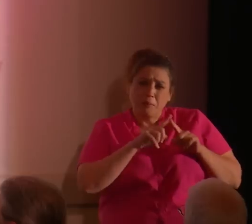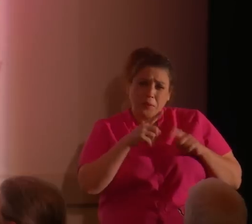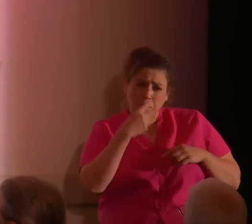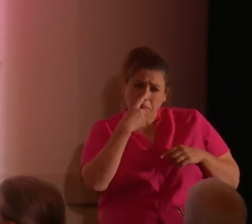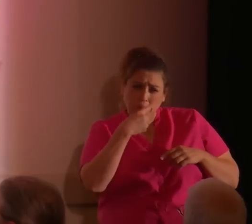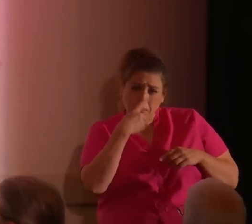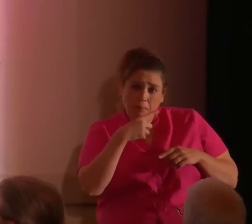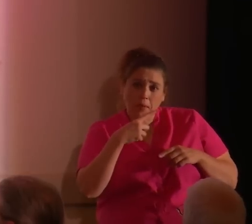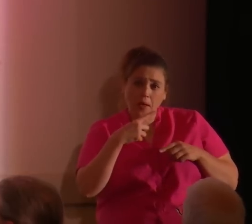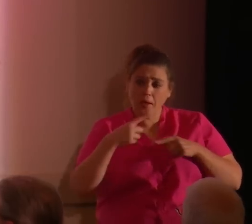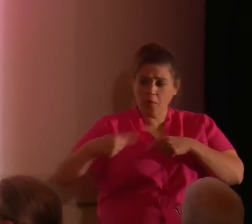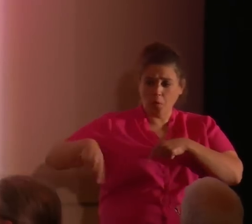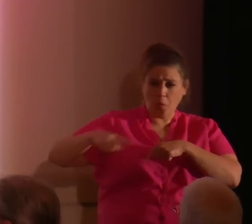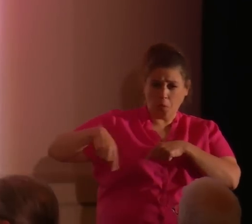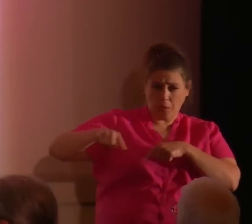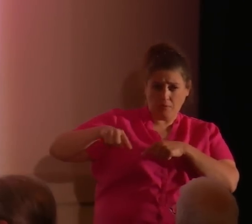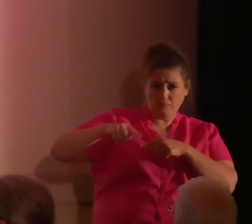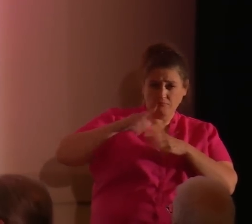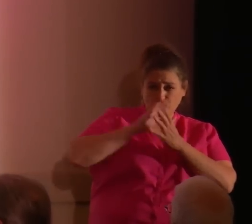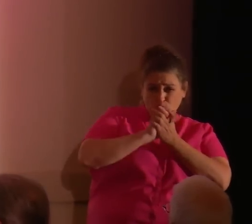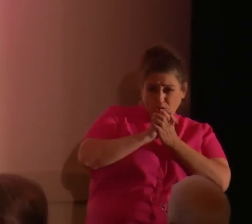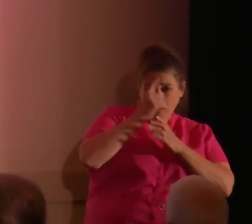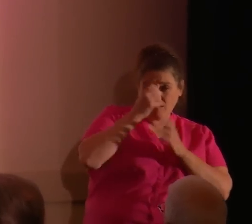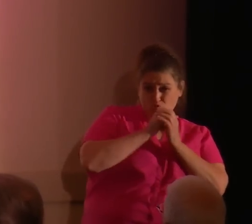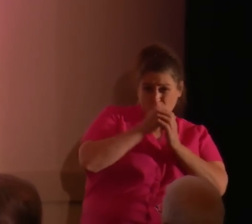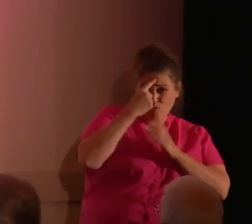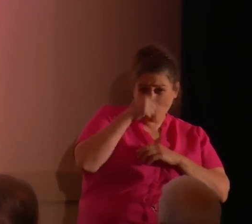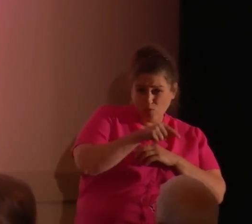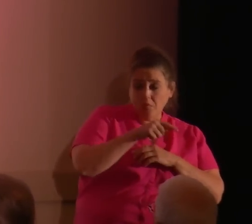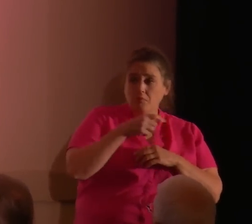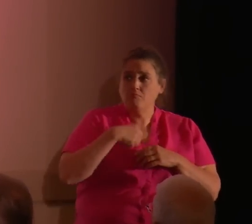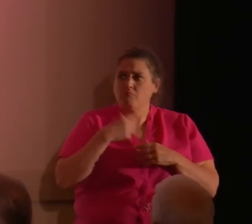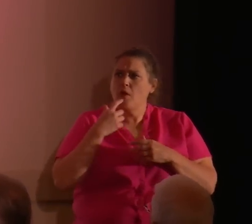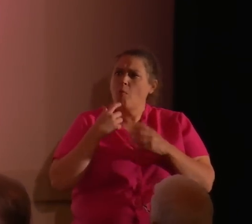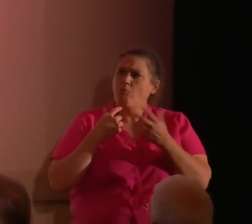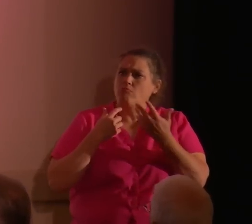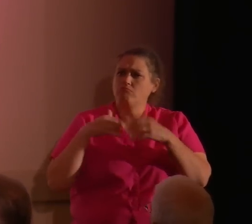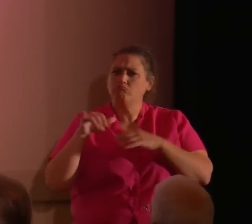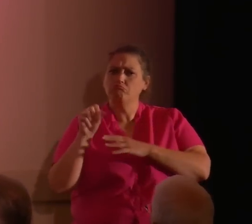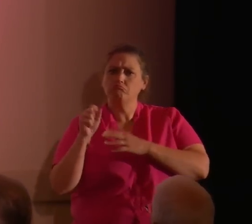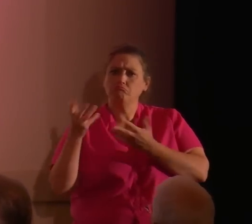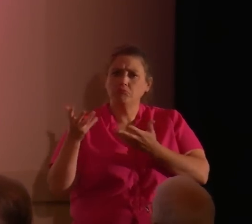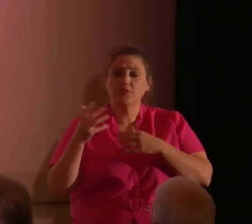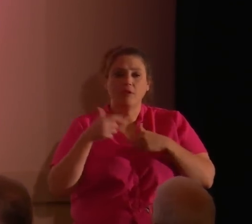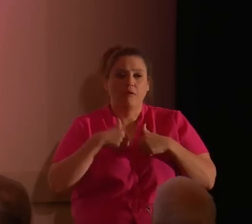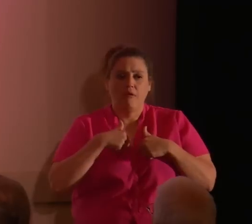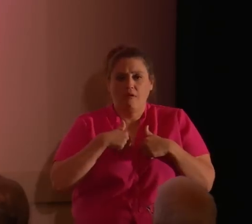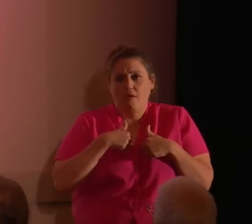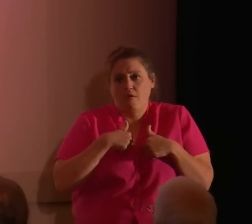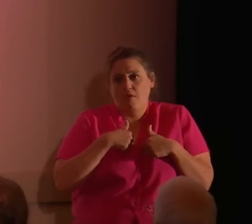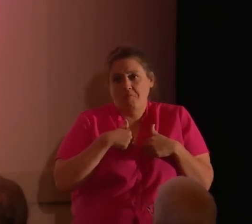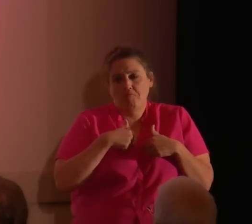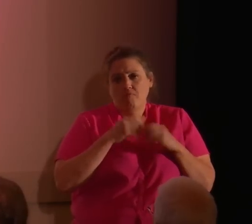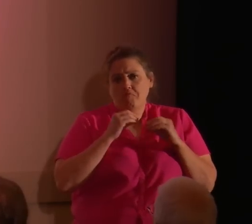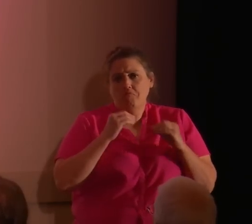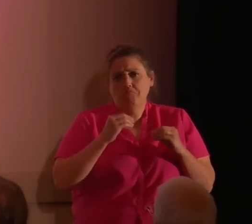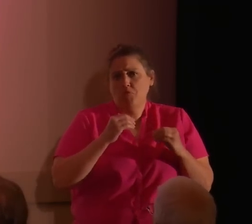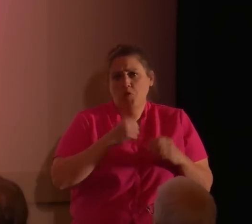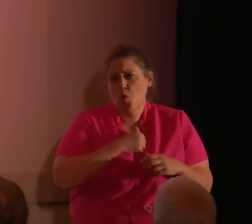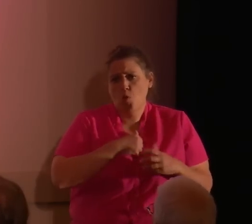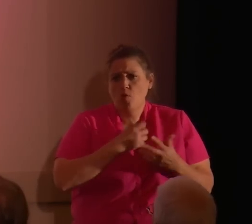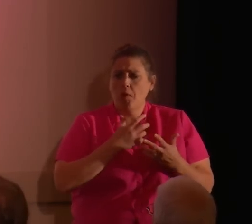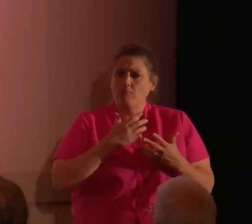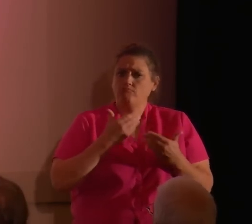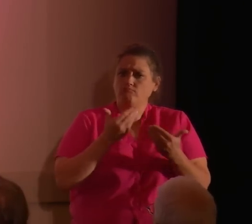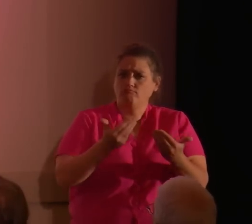us to pray over you? And in that moment, I said yes, and I have absolutely no regrets about